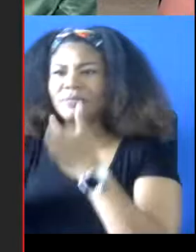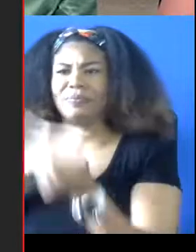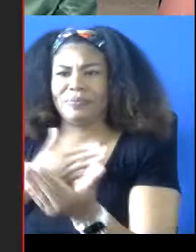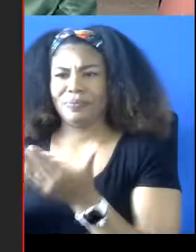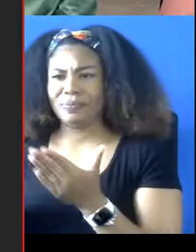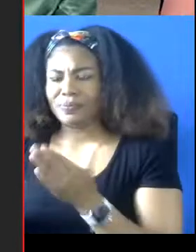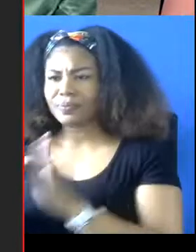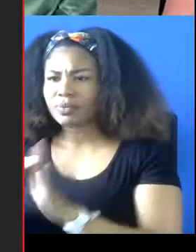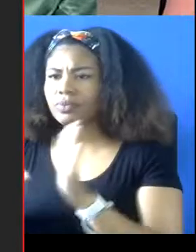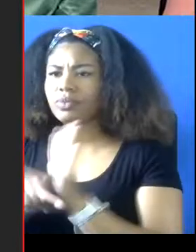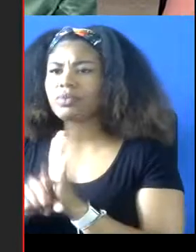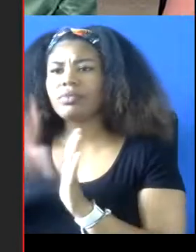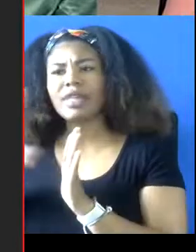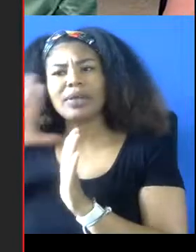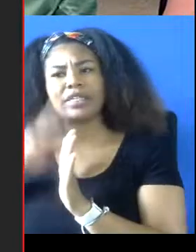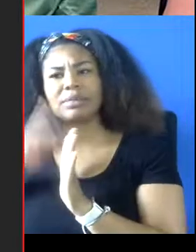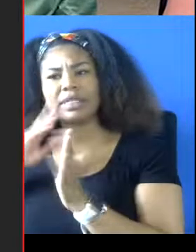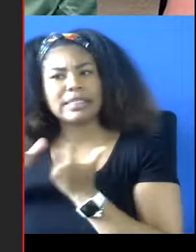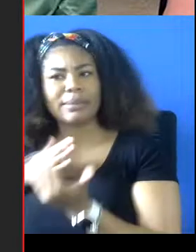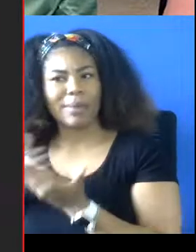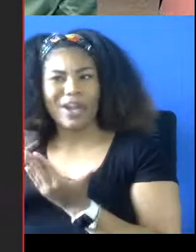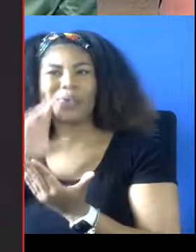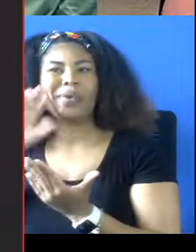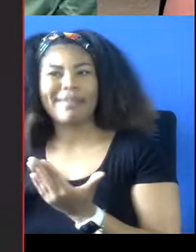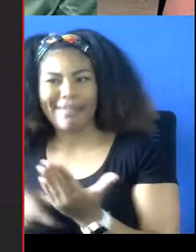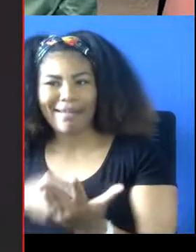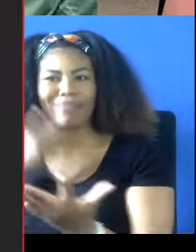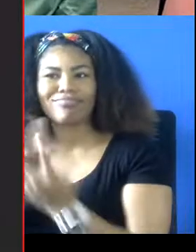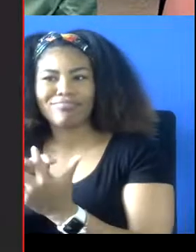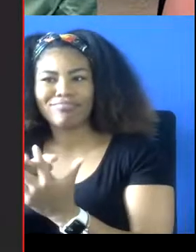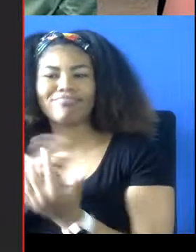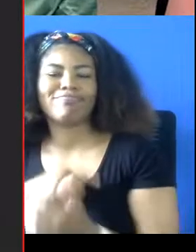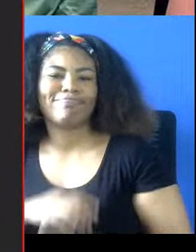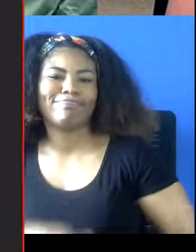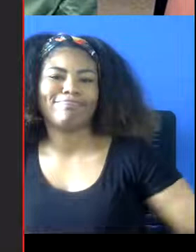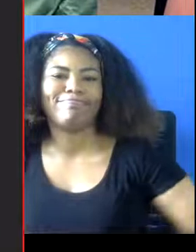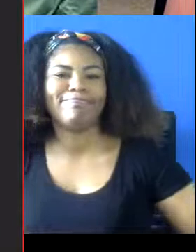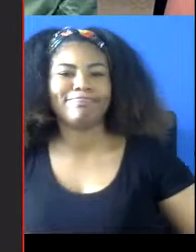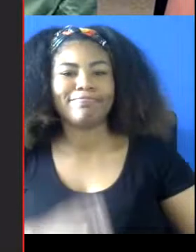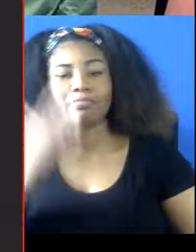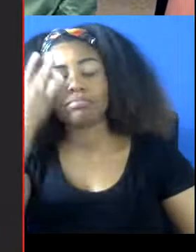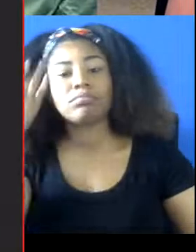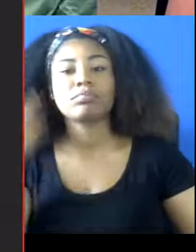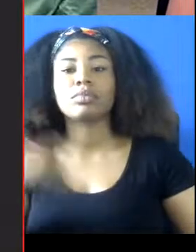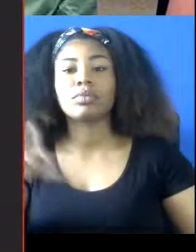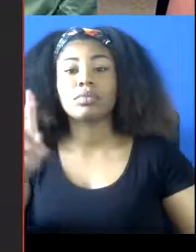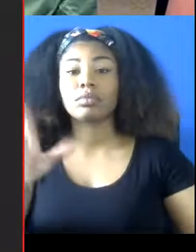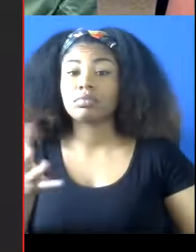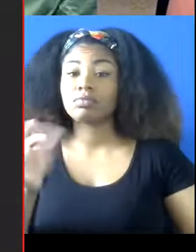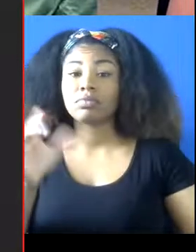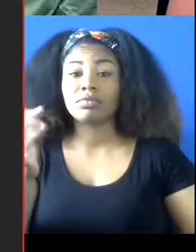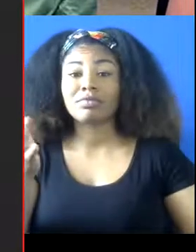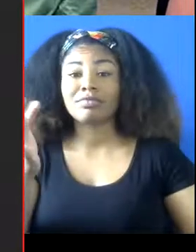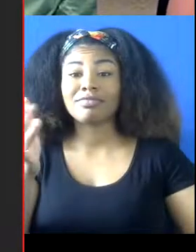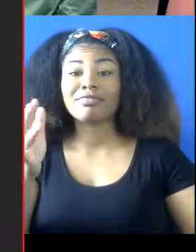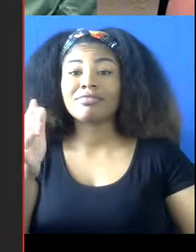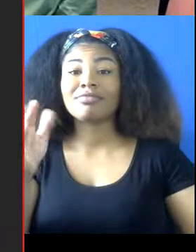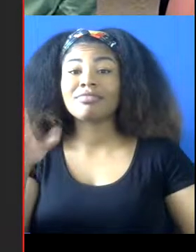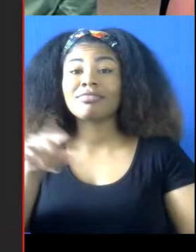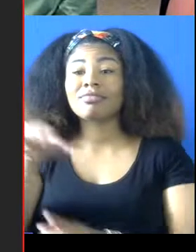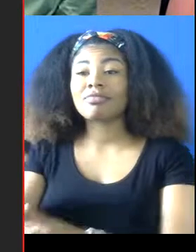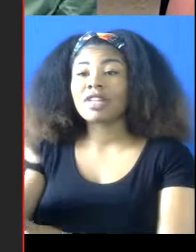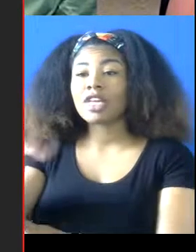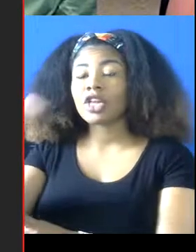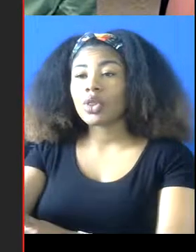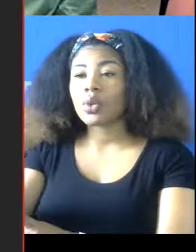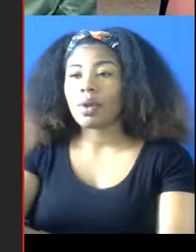their backgrounds or experiences. Okay. So, Yep. All right. Another question. all right, so Roberta's asking,